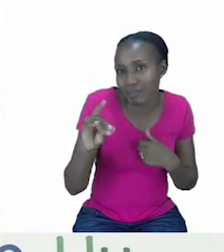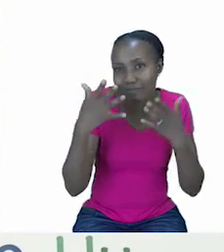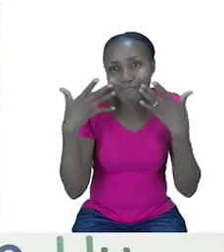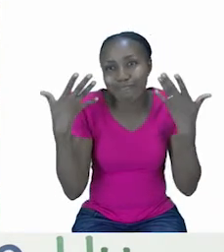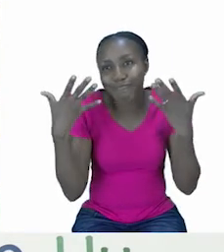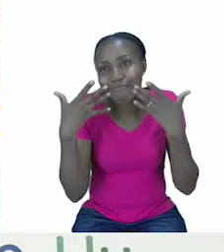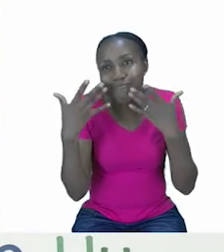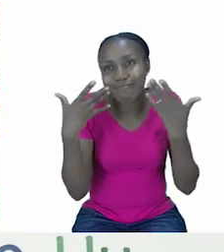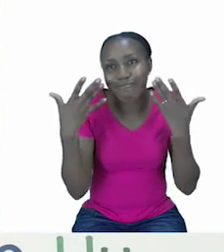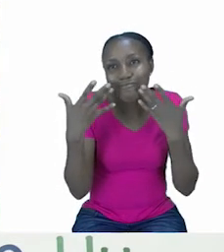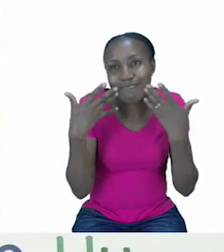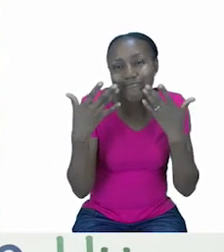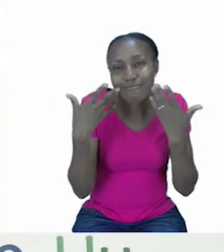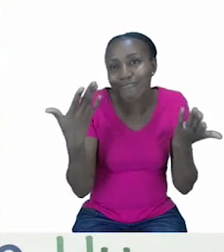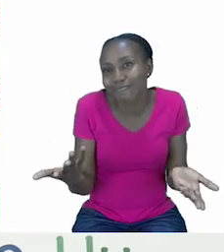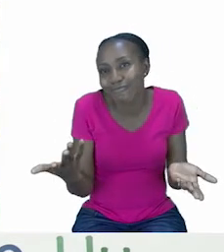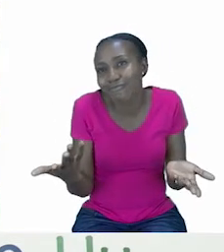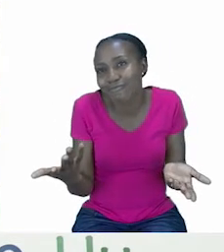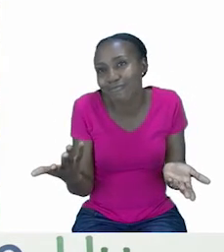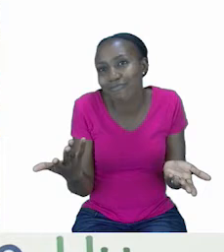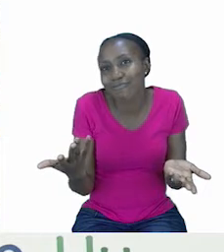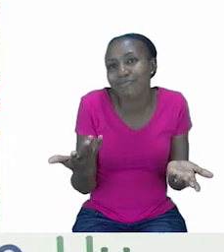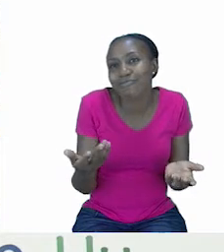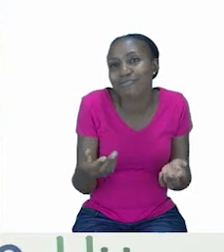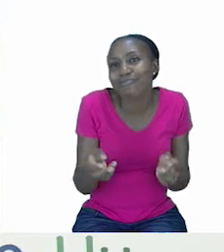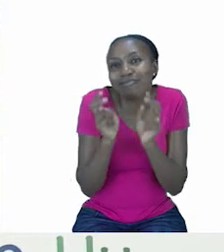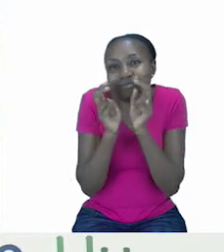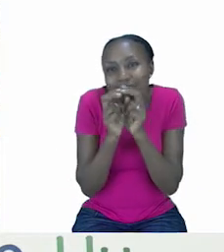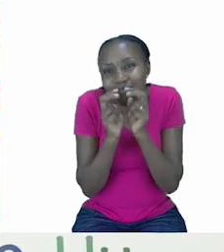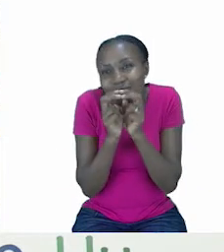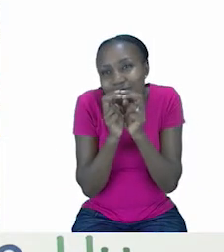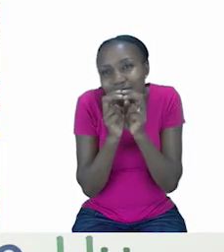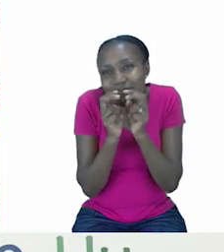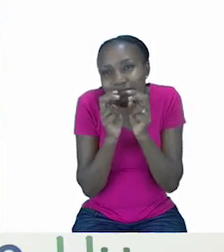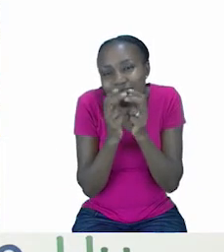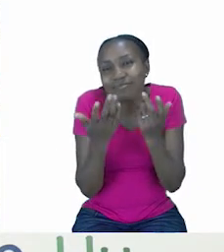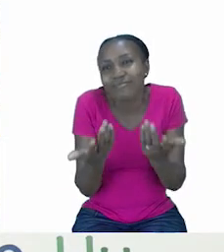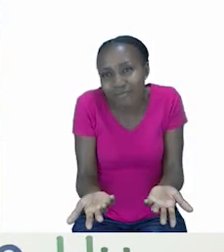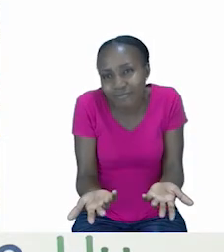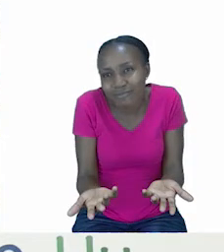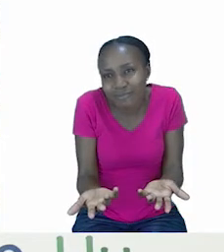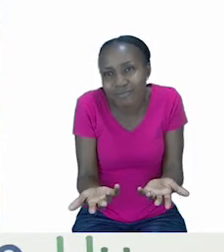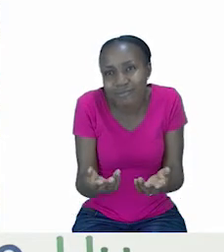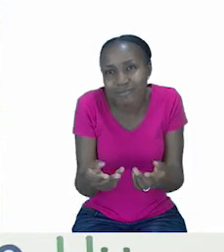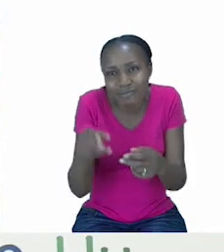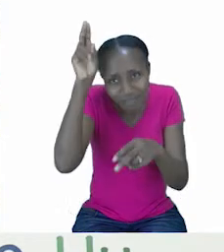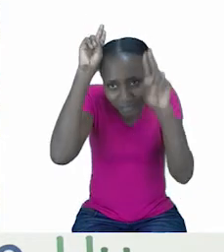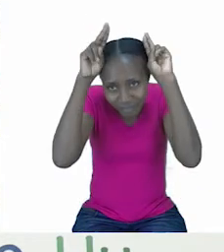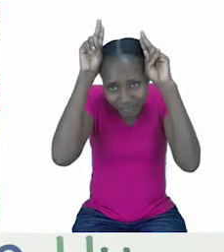a parrot, a hamster. That pet, when we are pointing at our